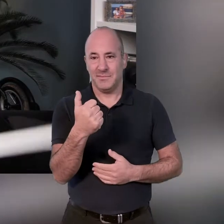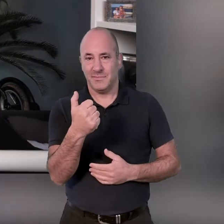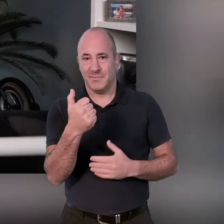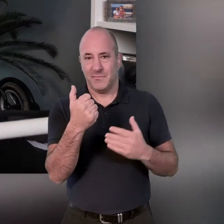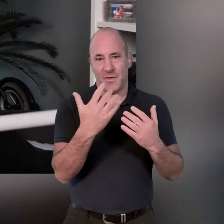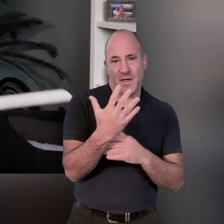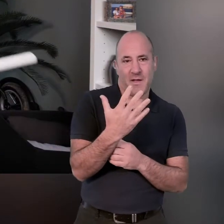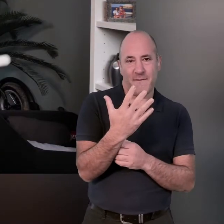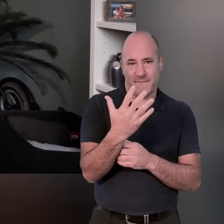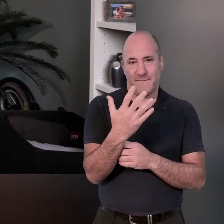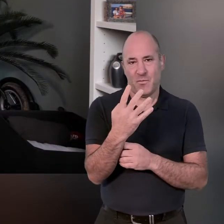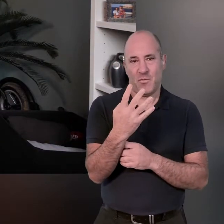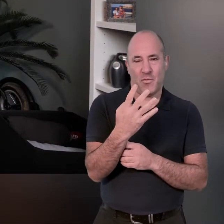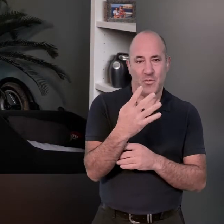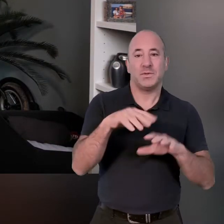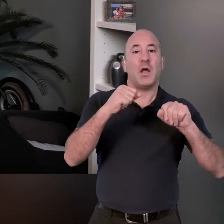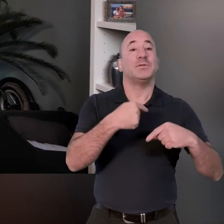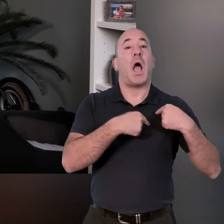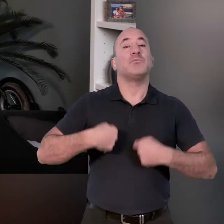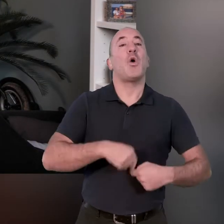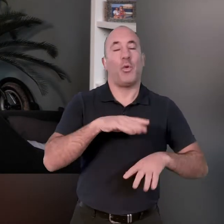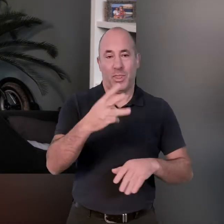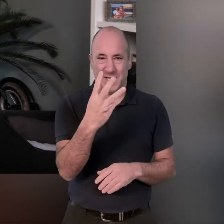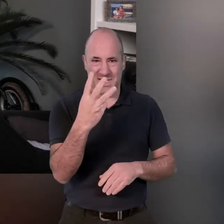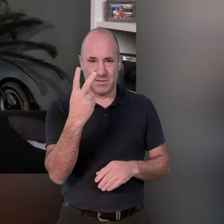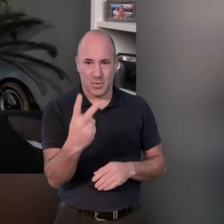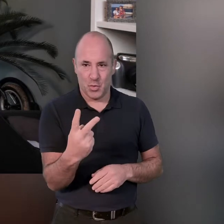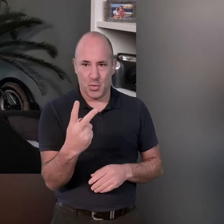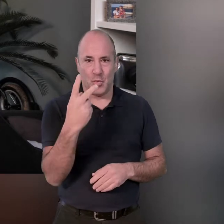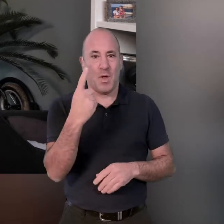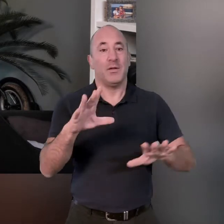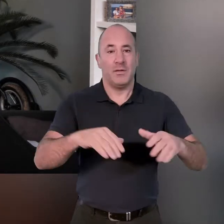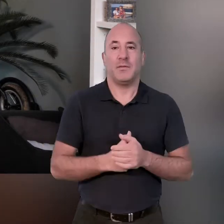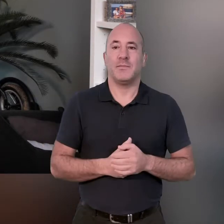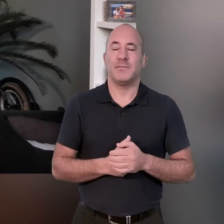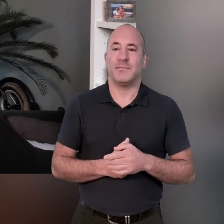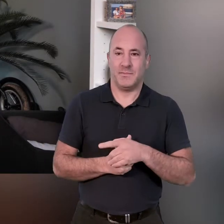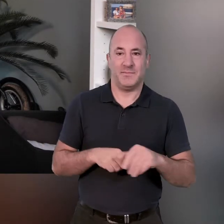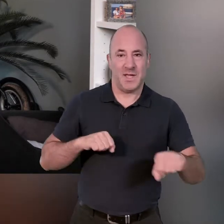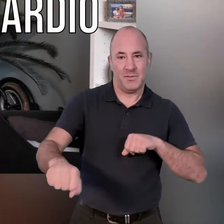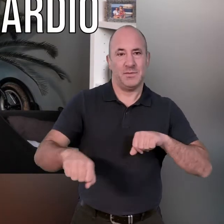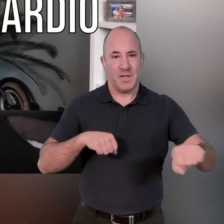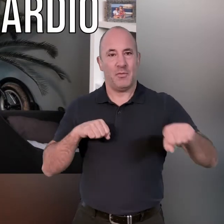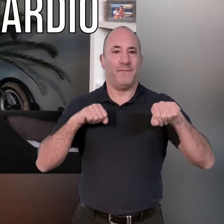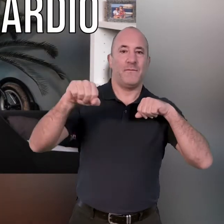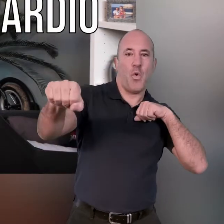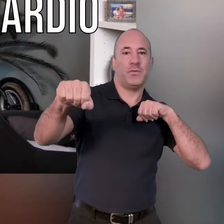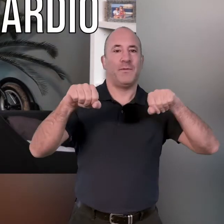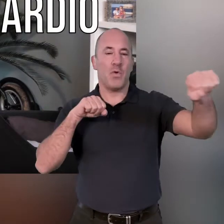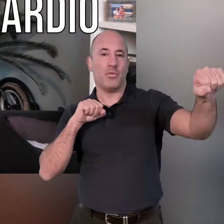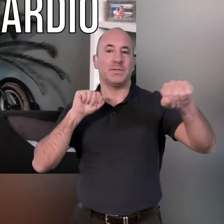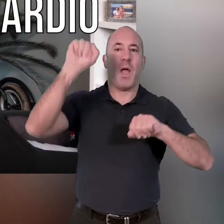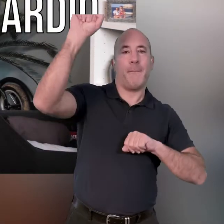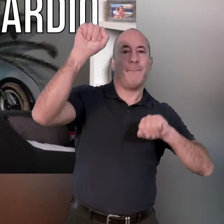7, 6, 5, starting with the cardio, 3, 2, 1, down, down, forwards,